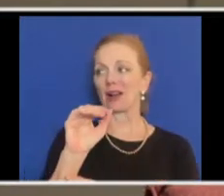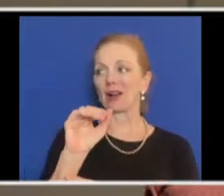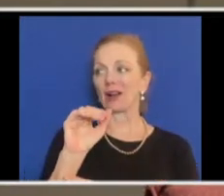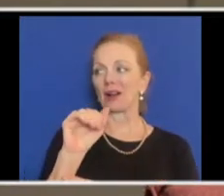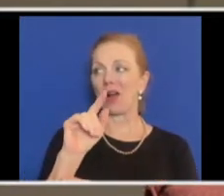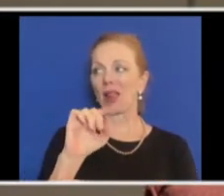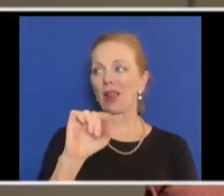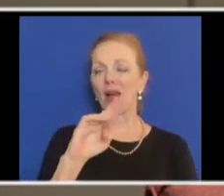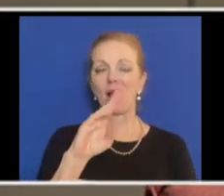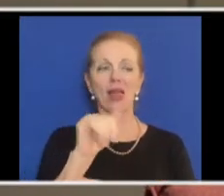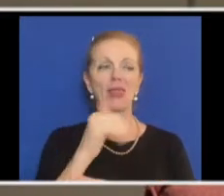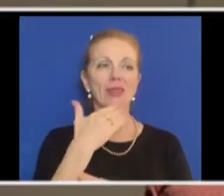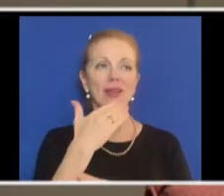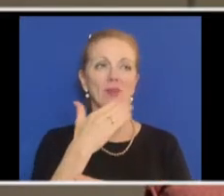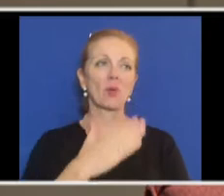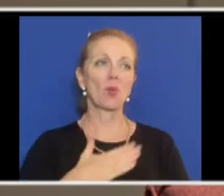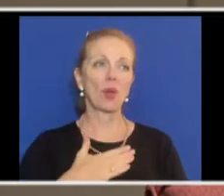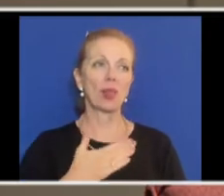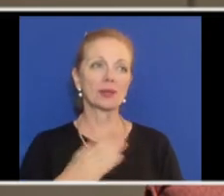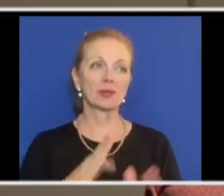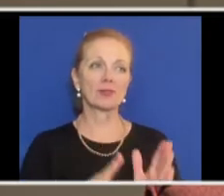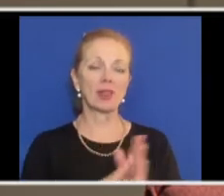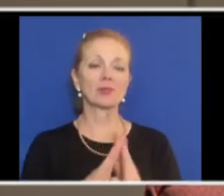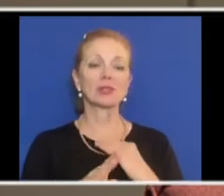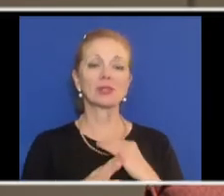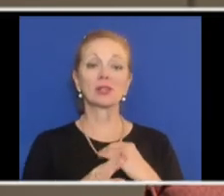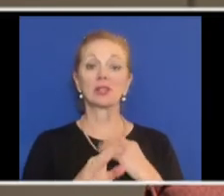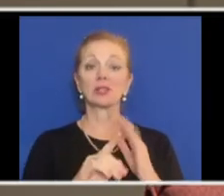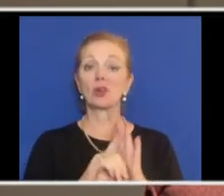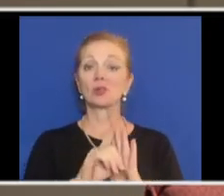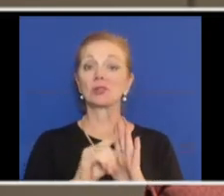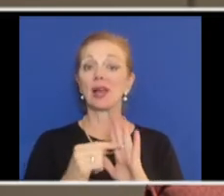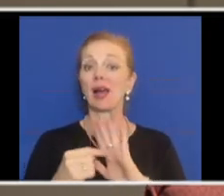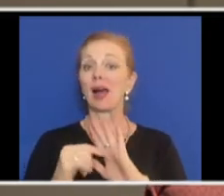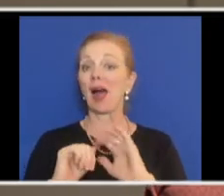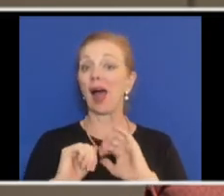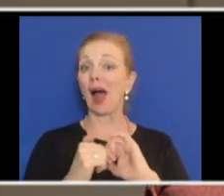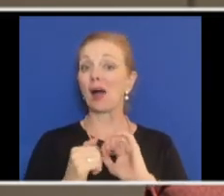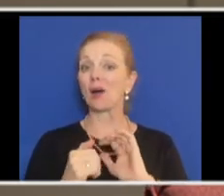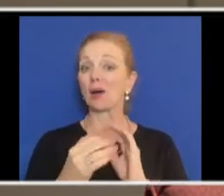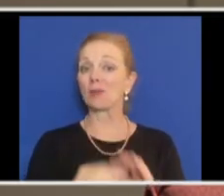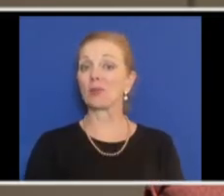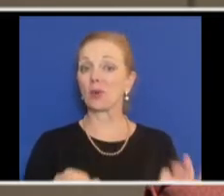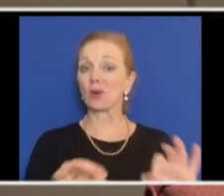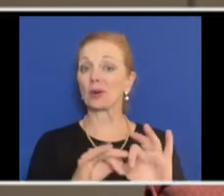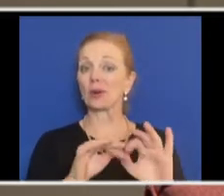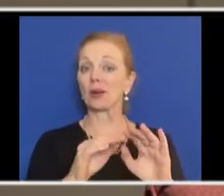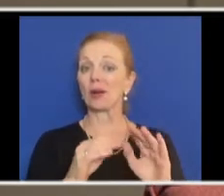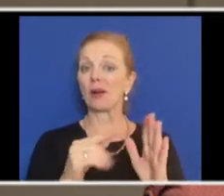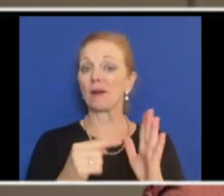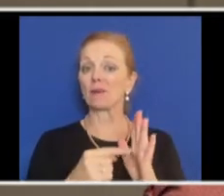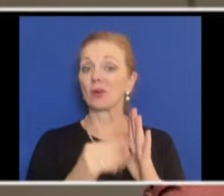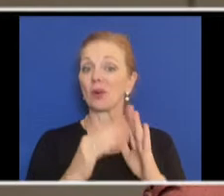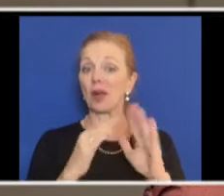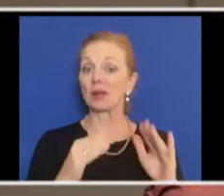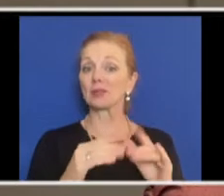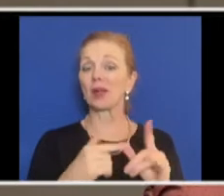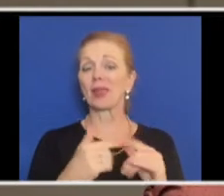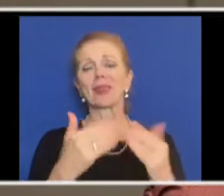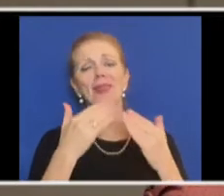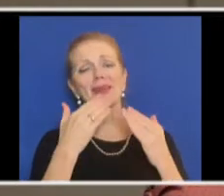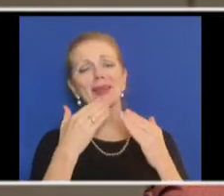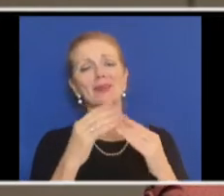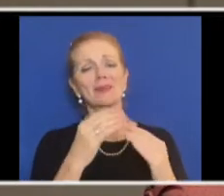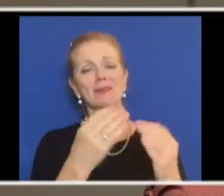be willing to show us how important affordable housing in by earmarking uh this money so thank you for our